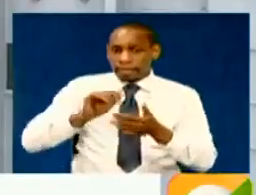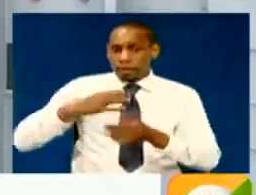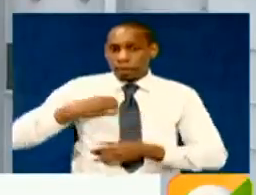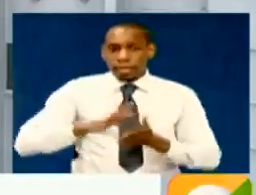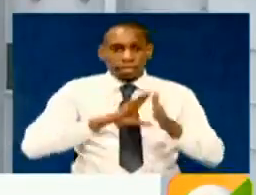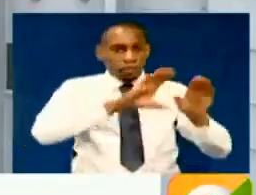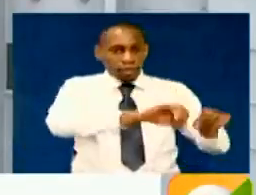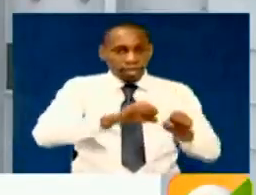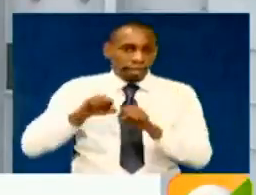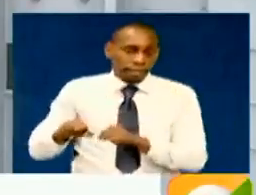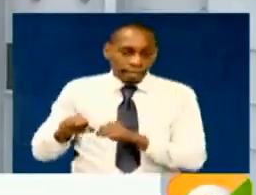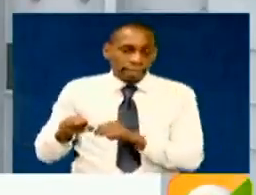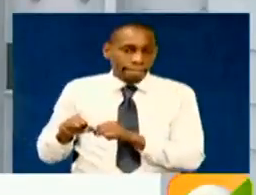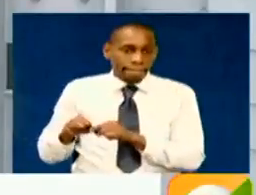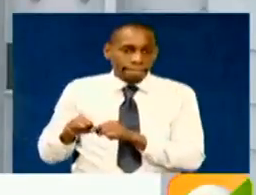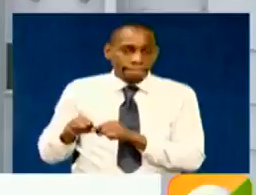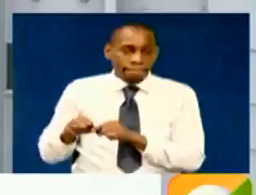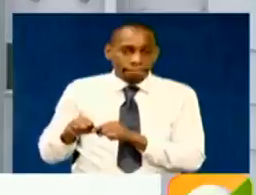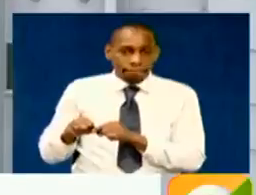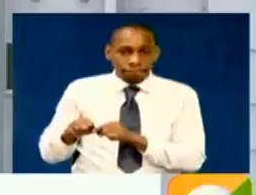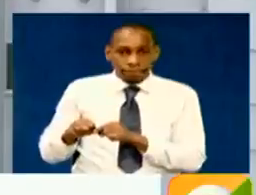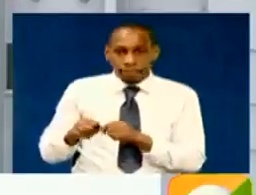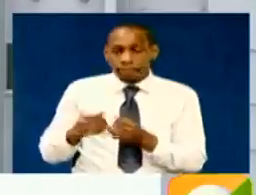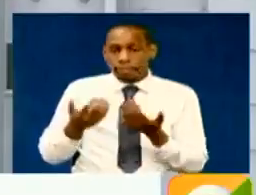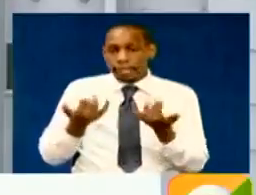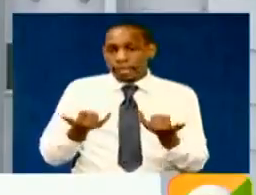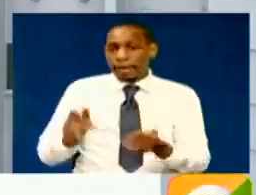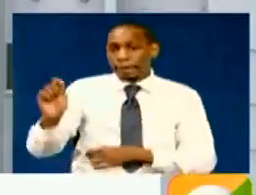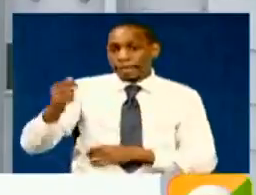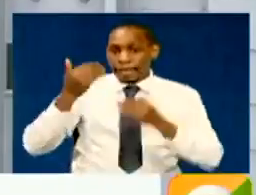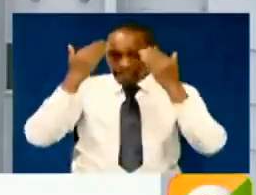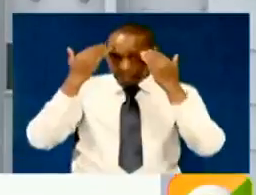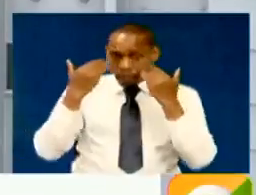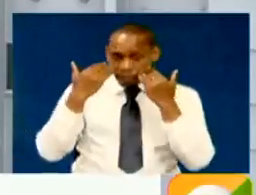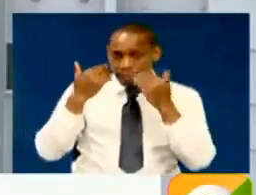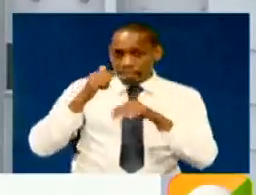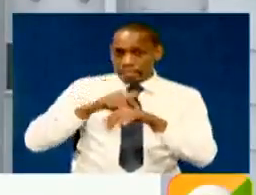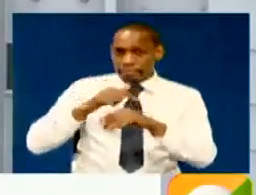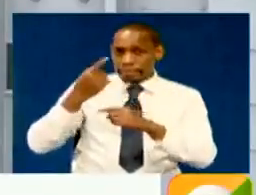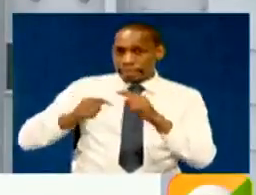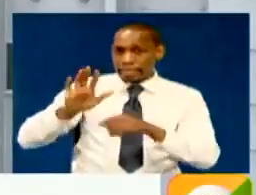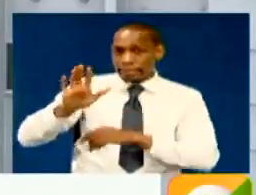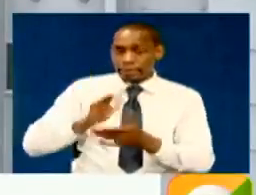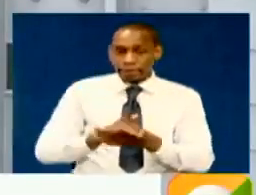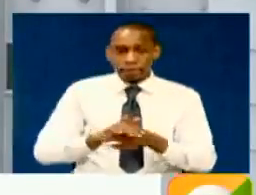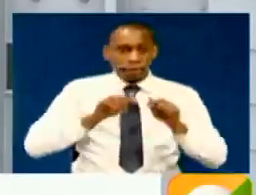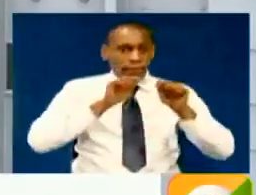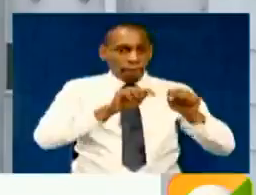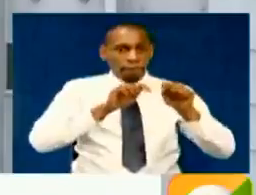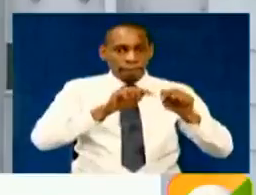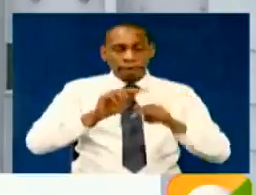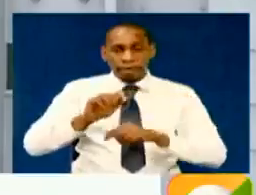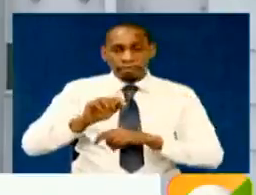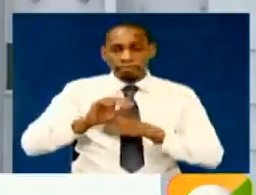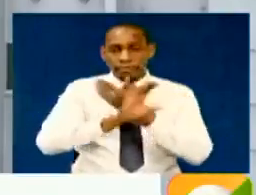is taken away from you. Now, here in Kenya, our courts have, in a span of less than 5 years, faulted the country